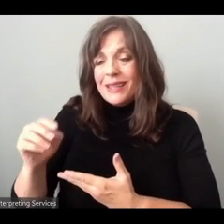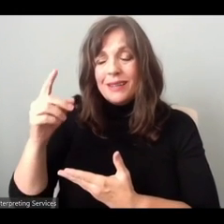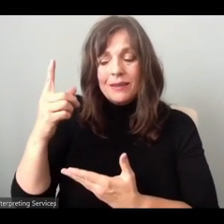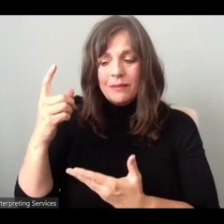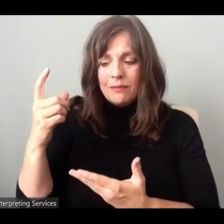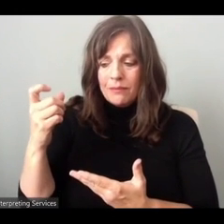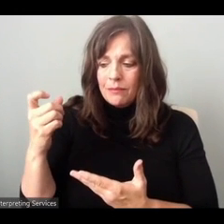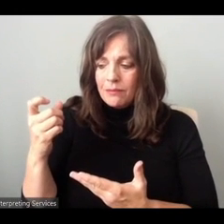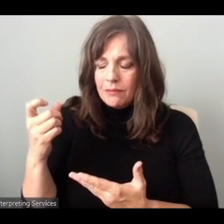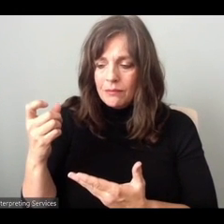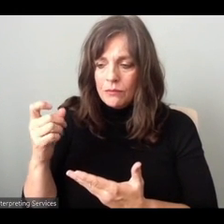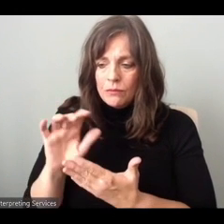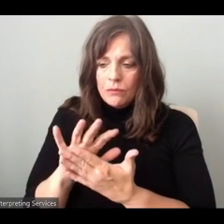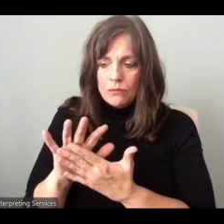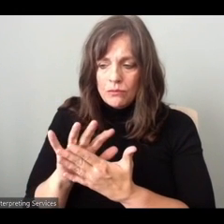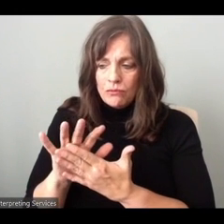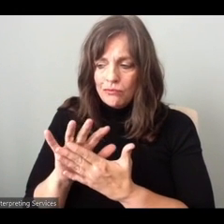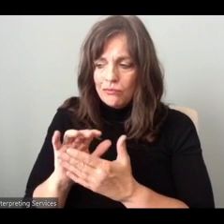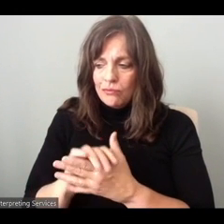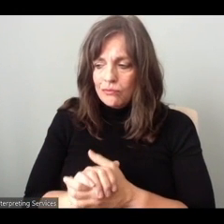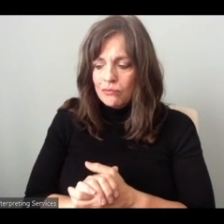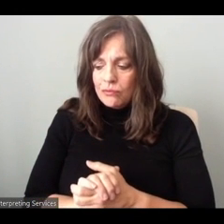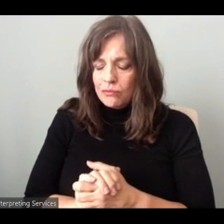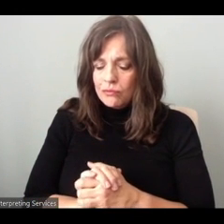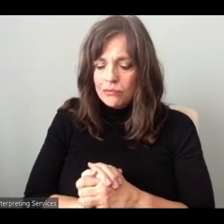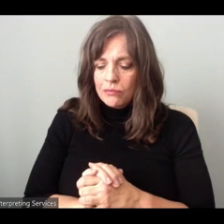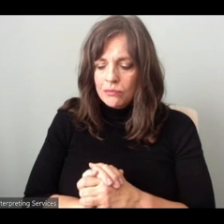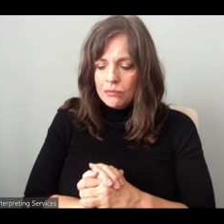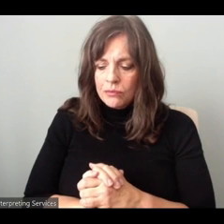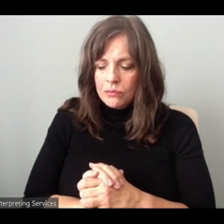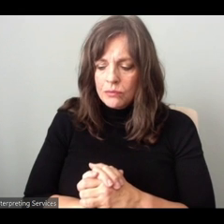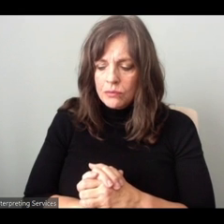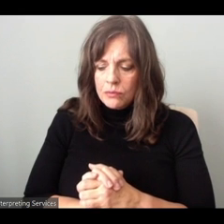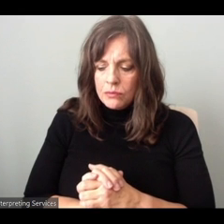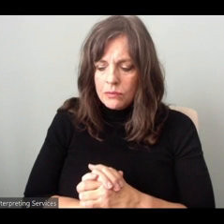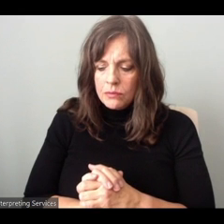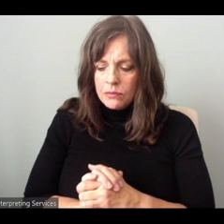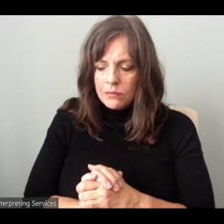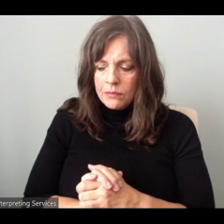no cruise ships, there are no conferences, there are no tourists in the hotels.